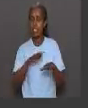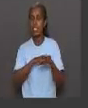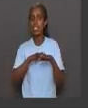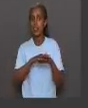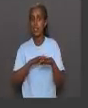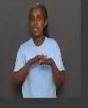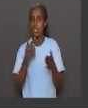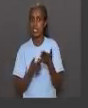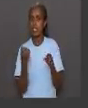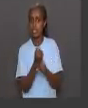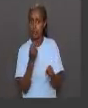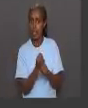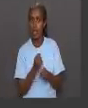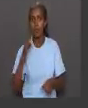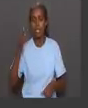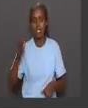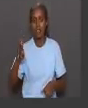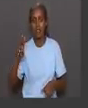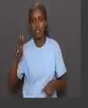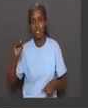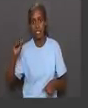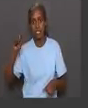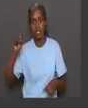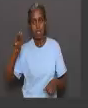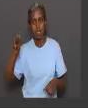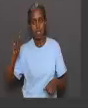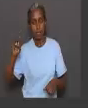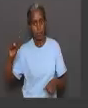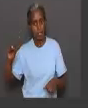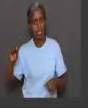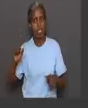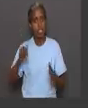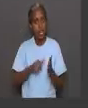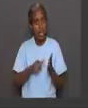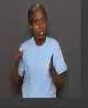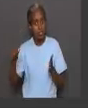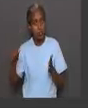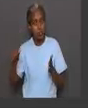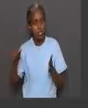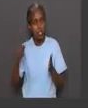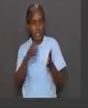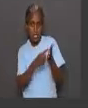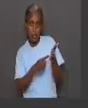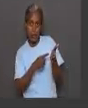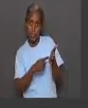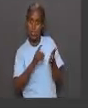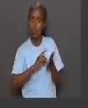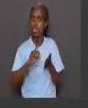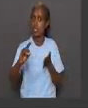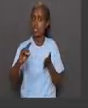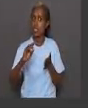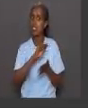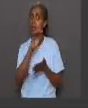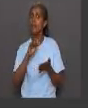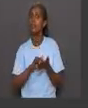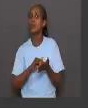frustum. The altitude is the perpendicular distance between the